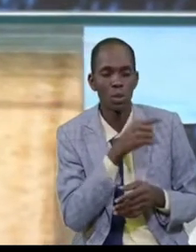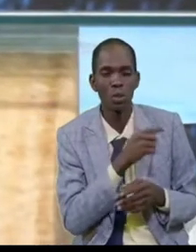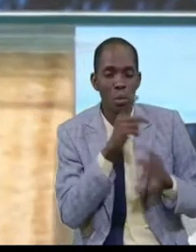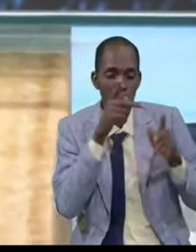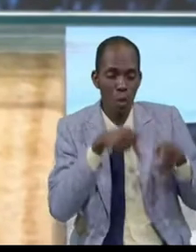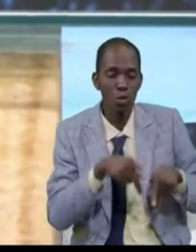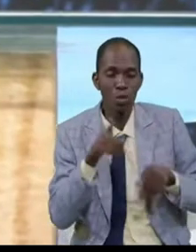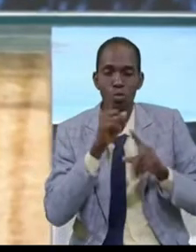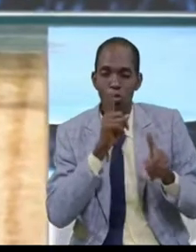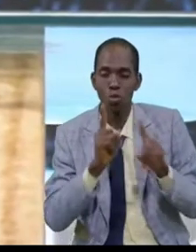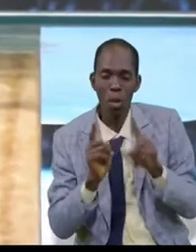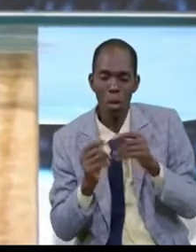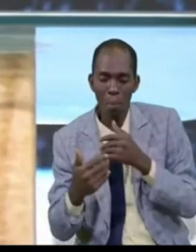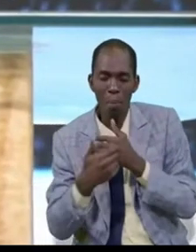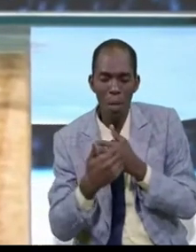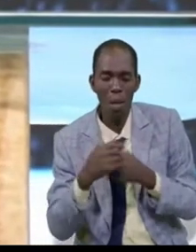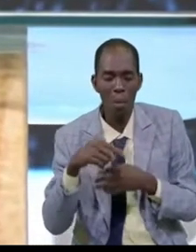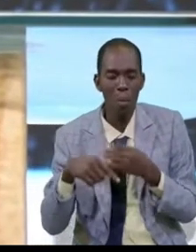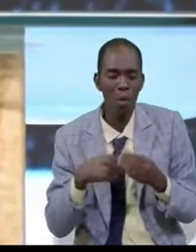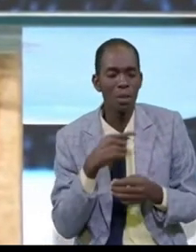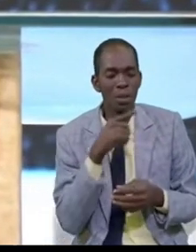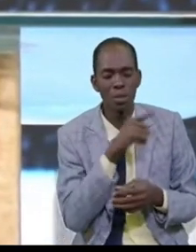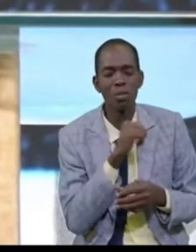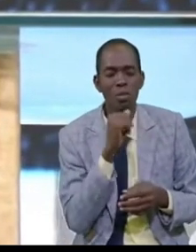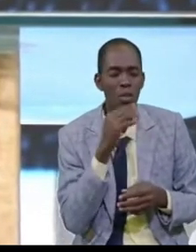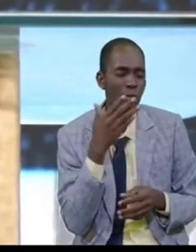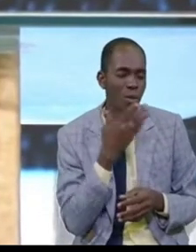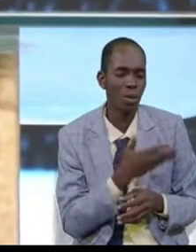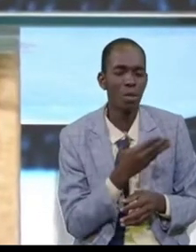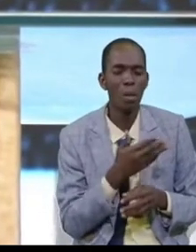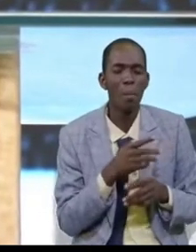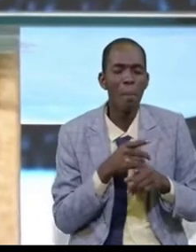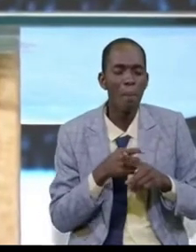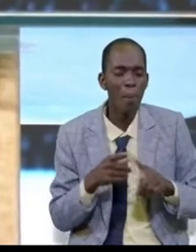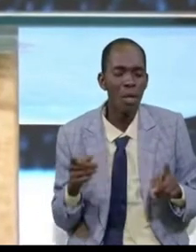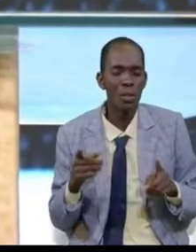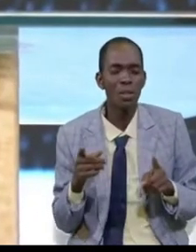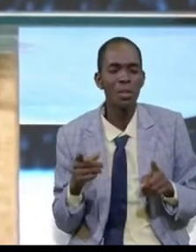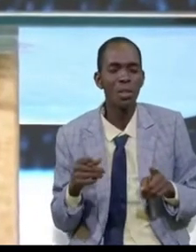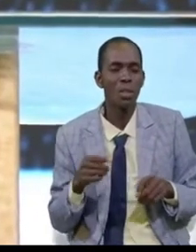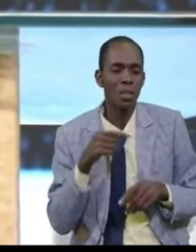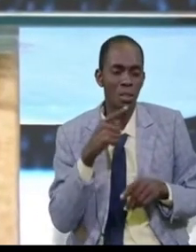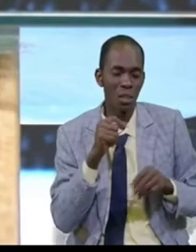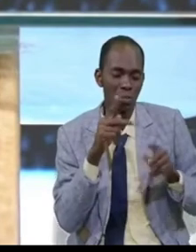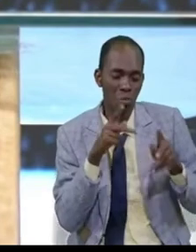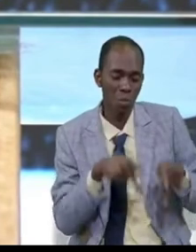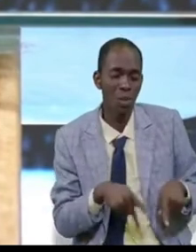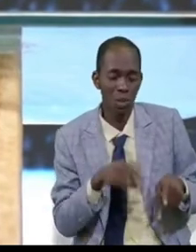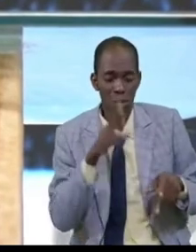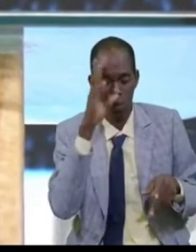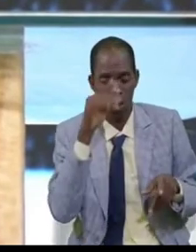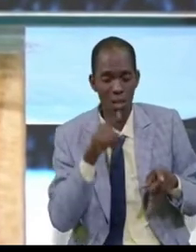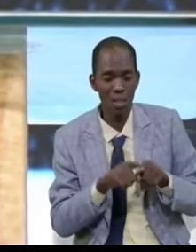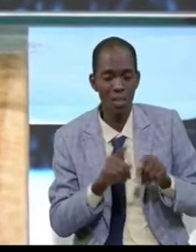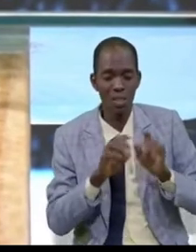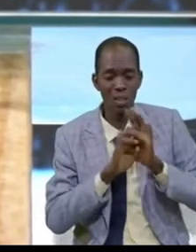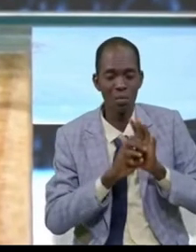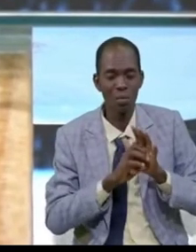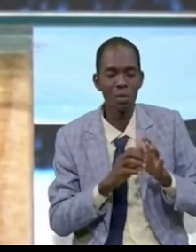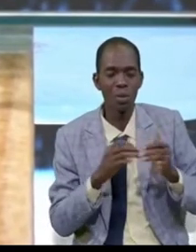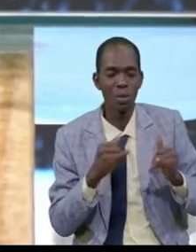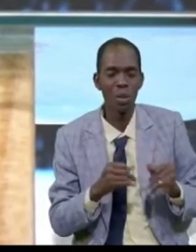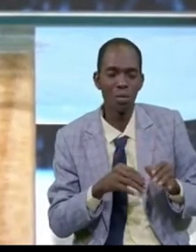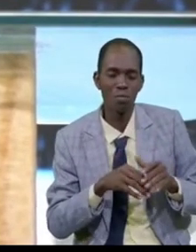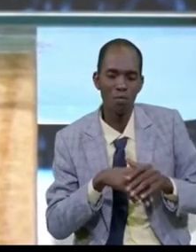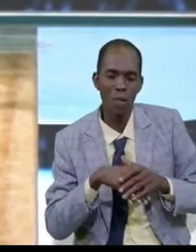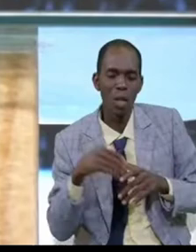talking about may not be there, one way or the other, words go around. And the things you say in